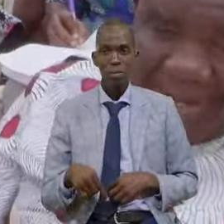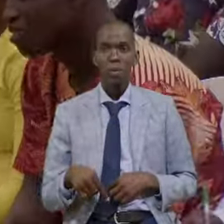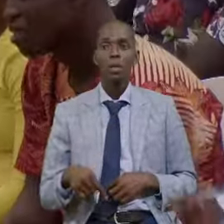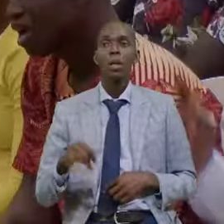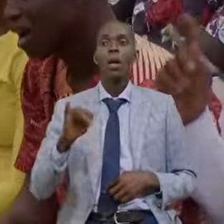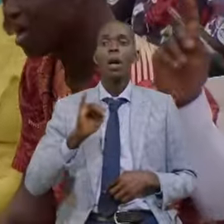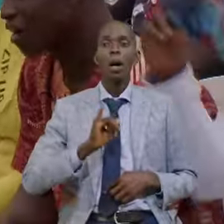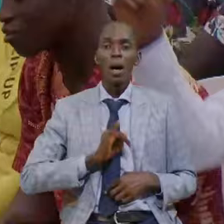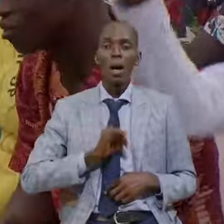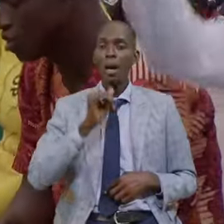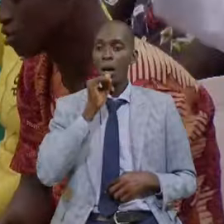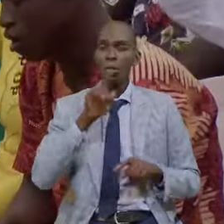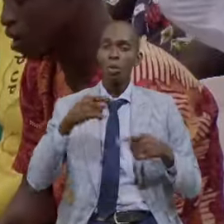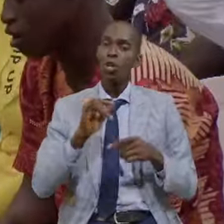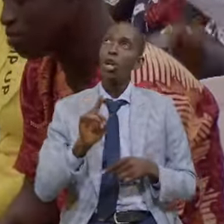going up.